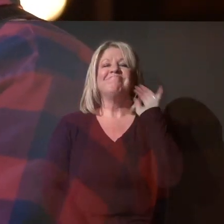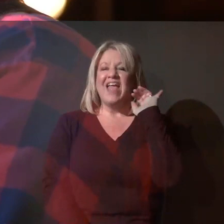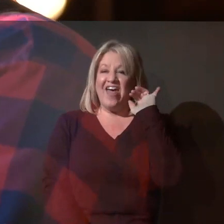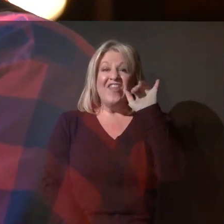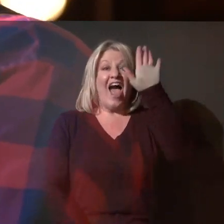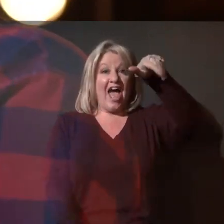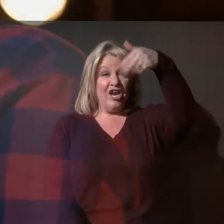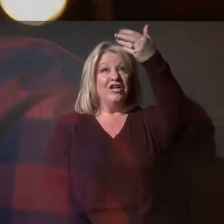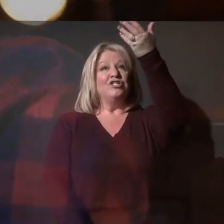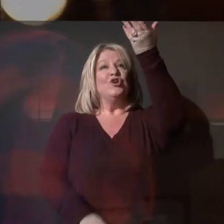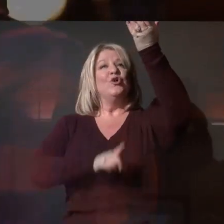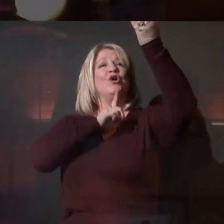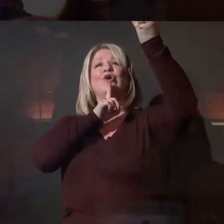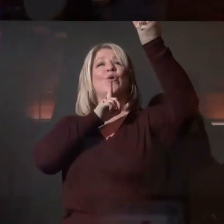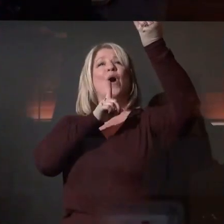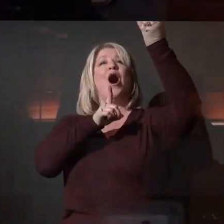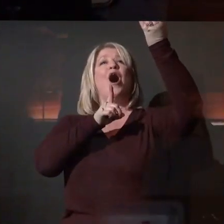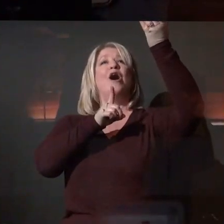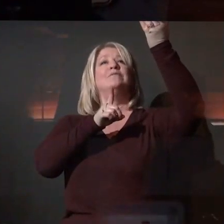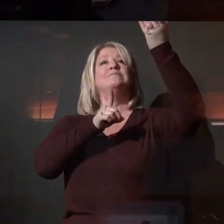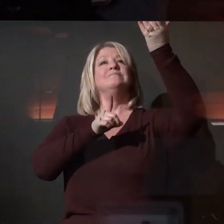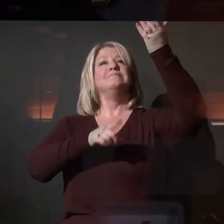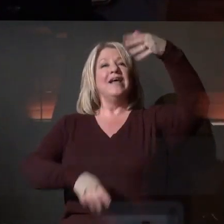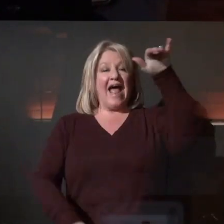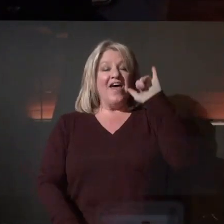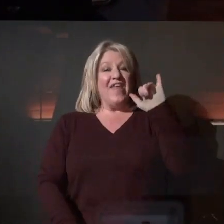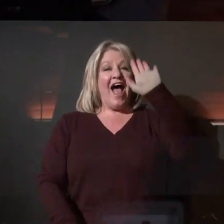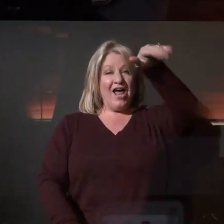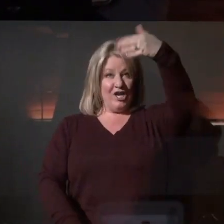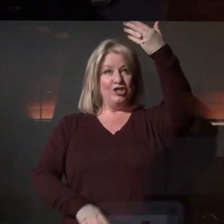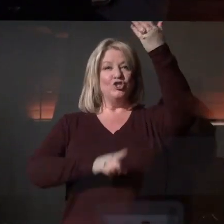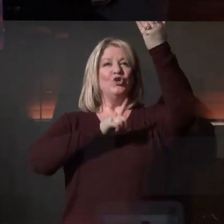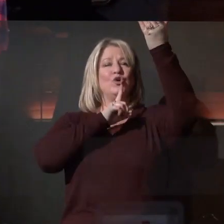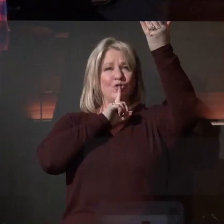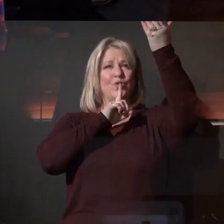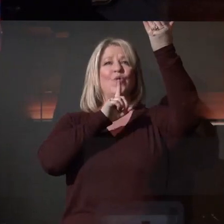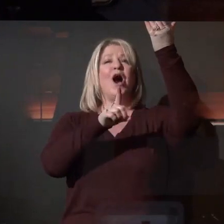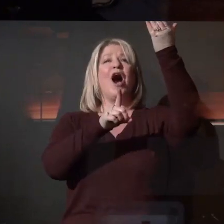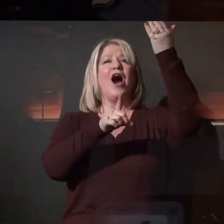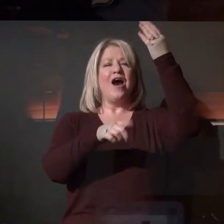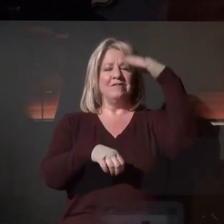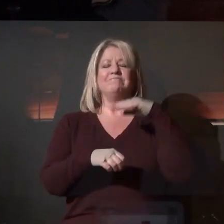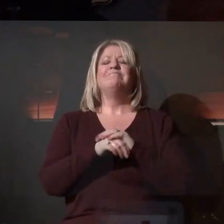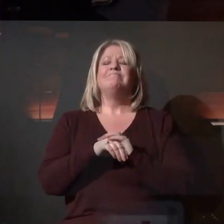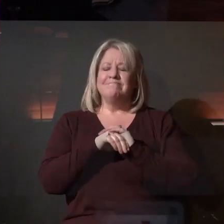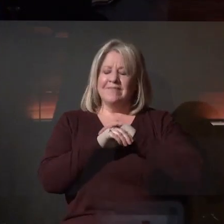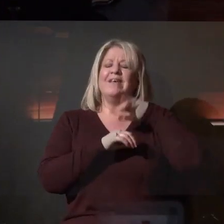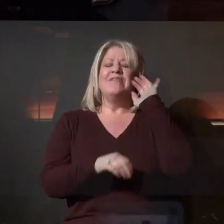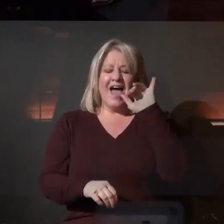are, that is who you are, that is who, that's why I keep